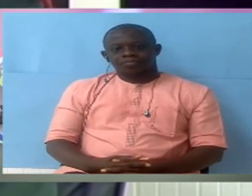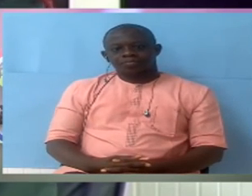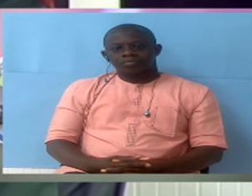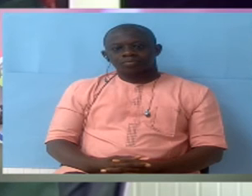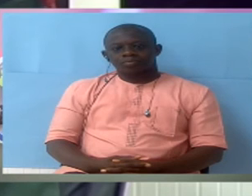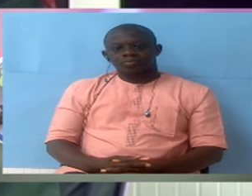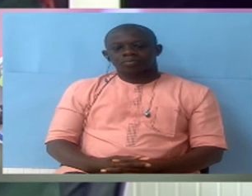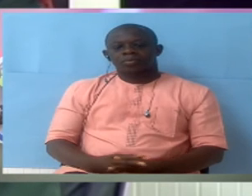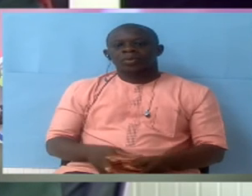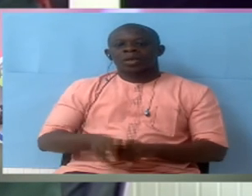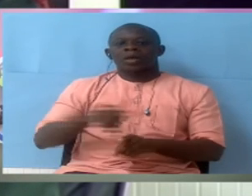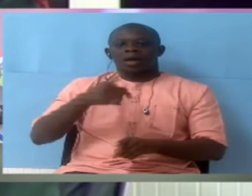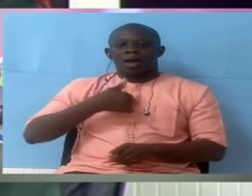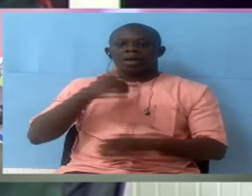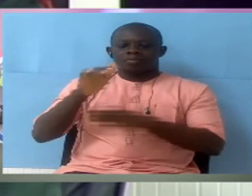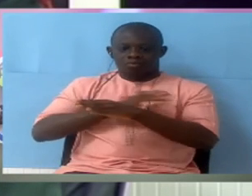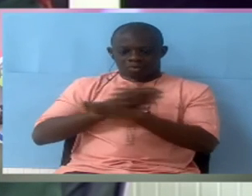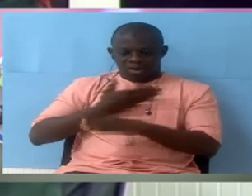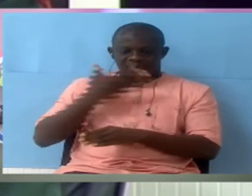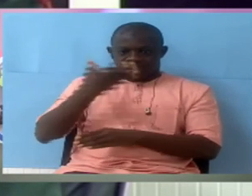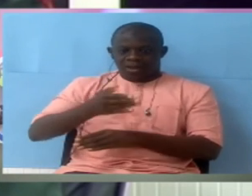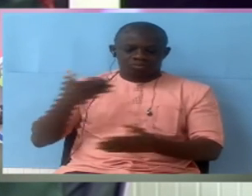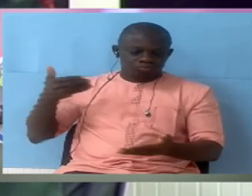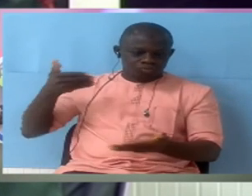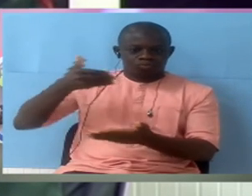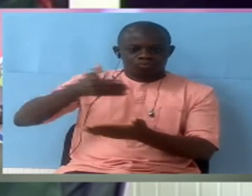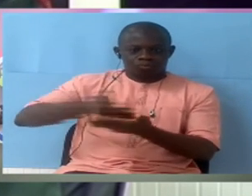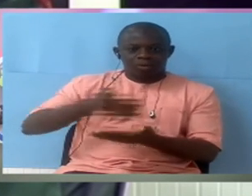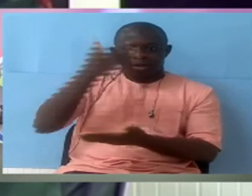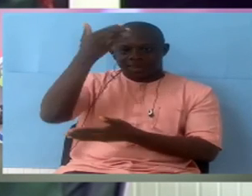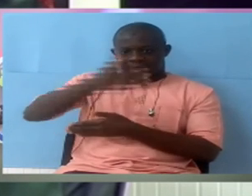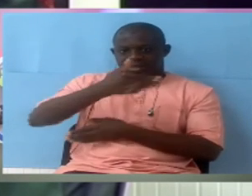till 1998. Mang fa won be atum